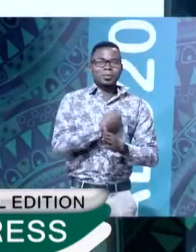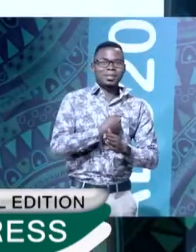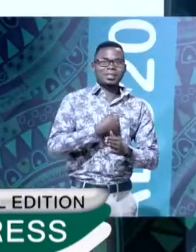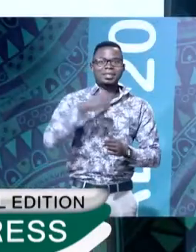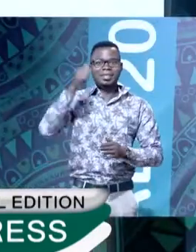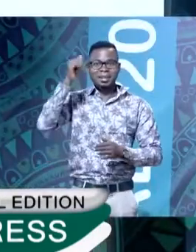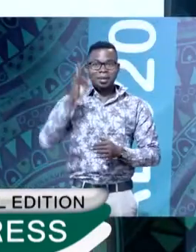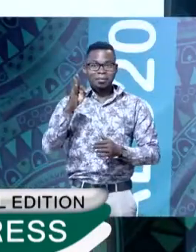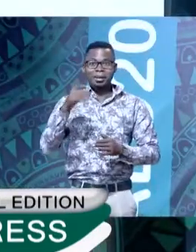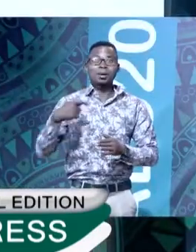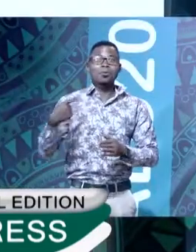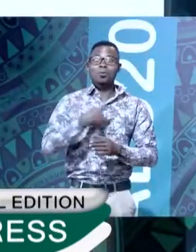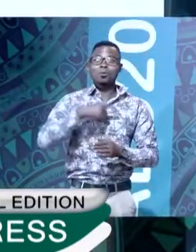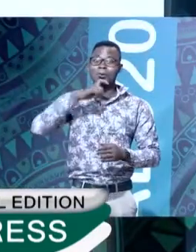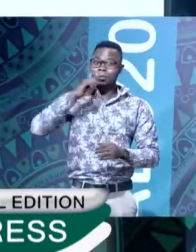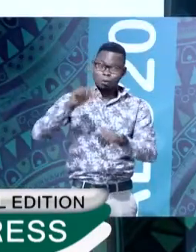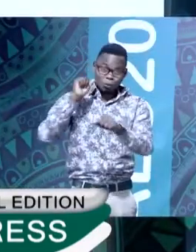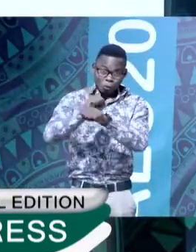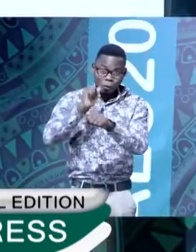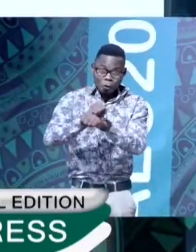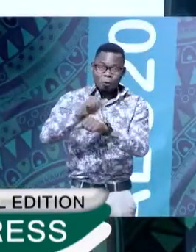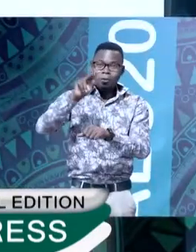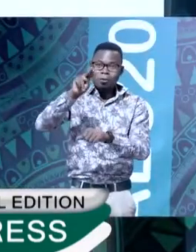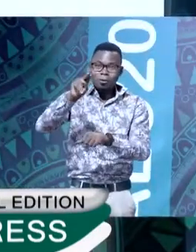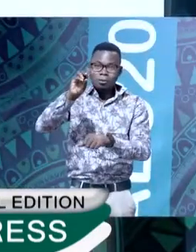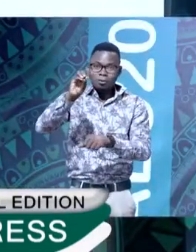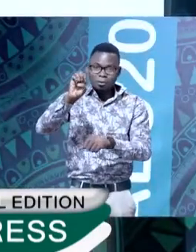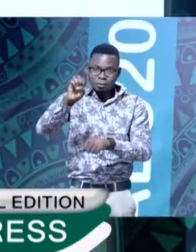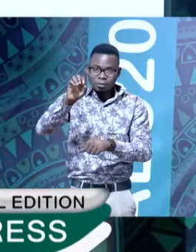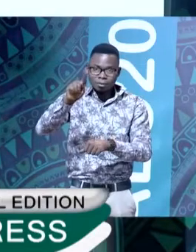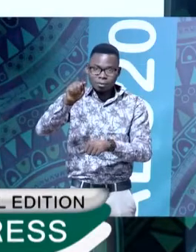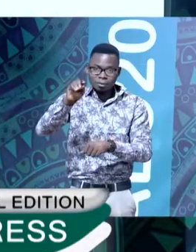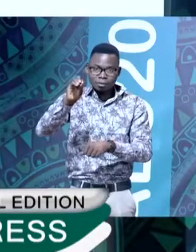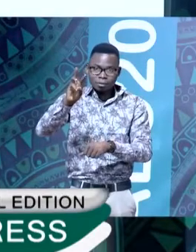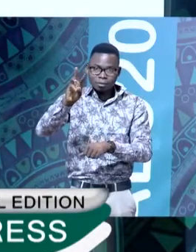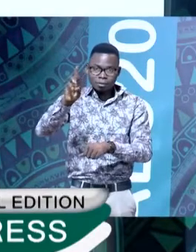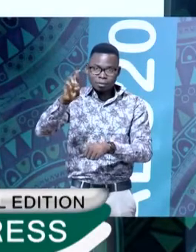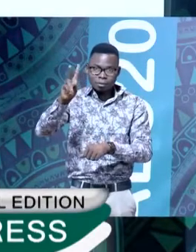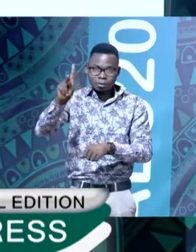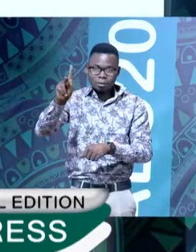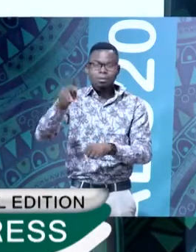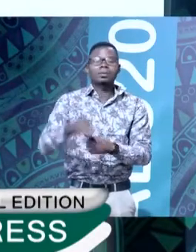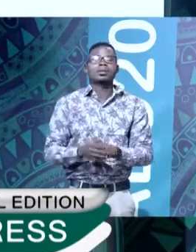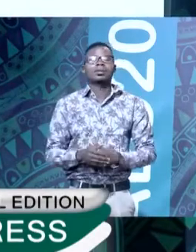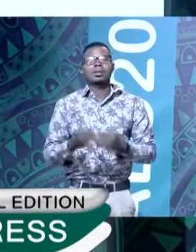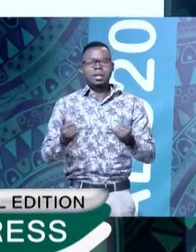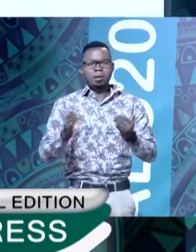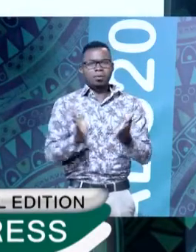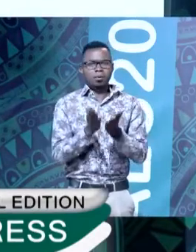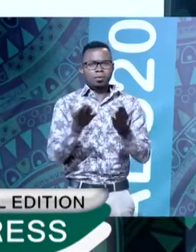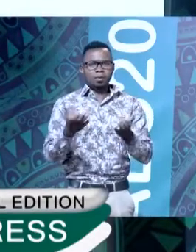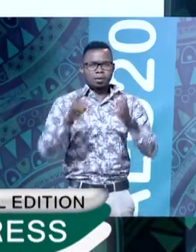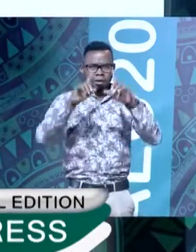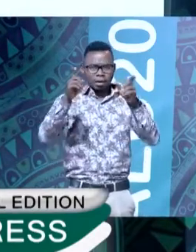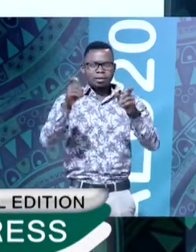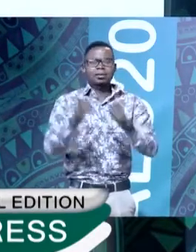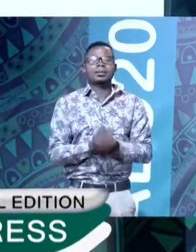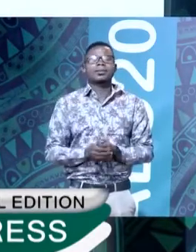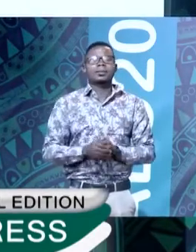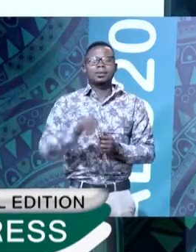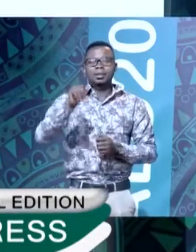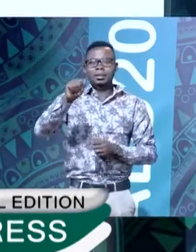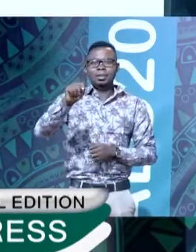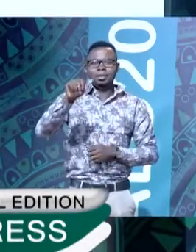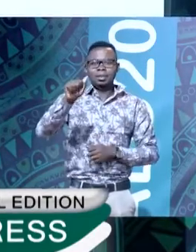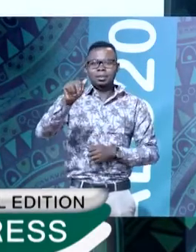for interconnectivity. I think we need to do better at that. Okay, let me ask the Tanzanian High